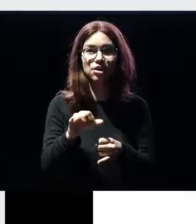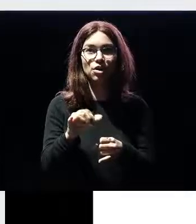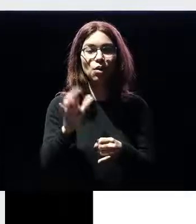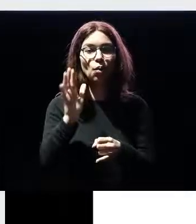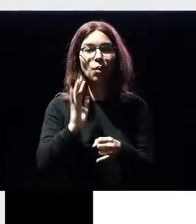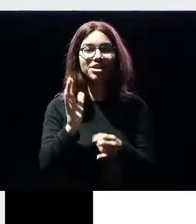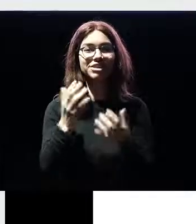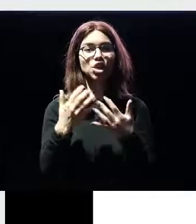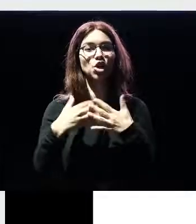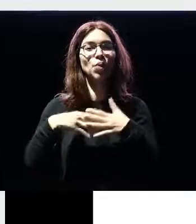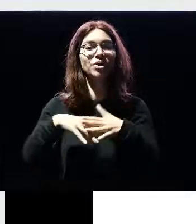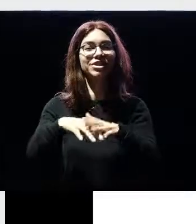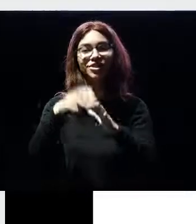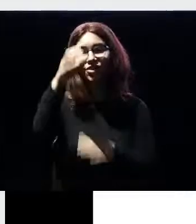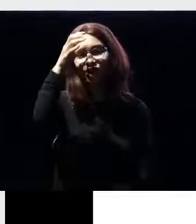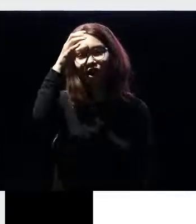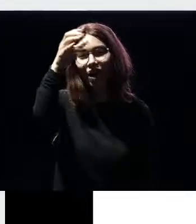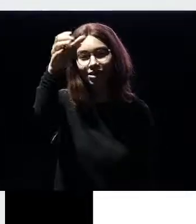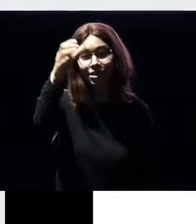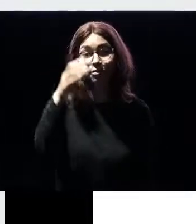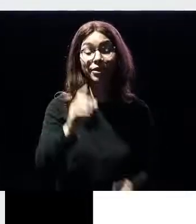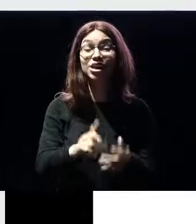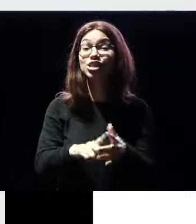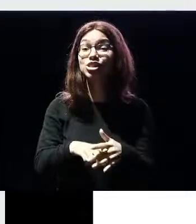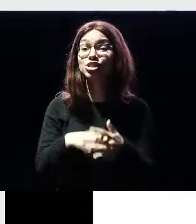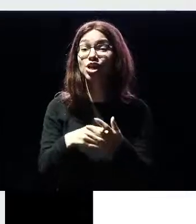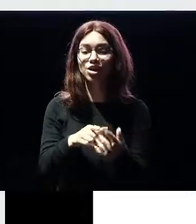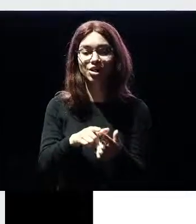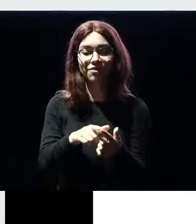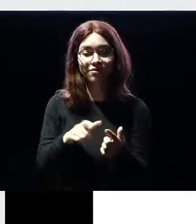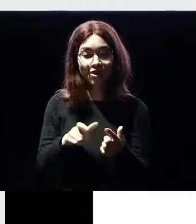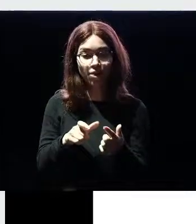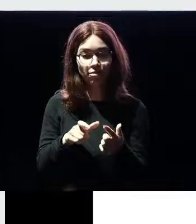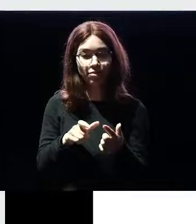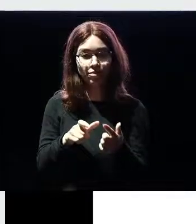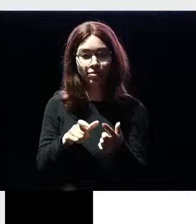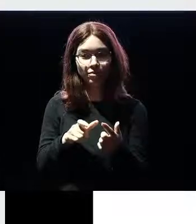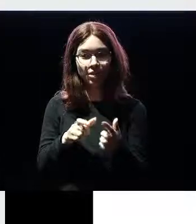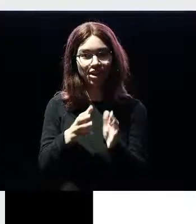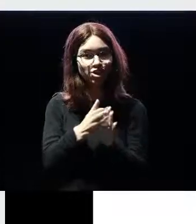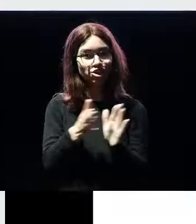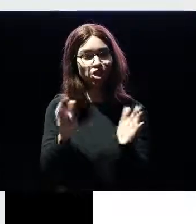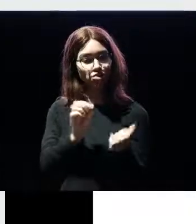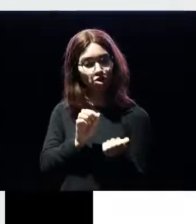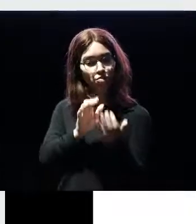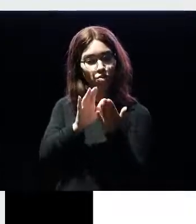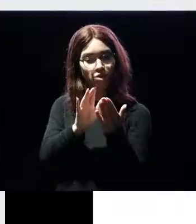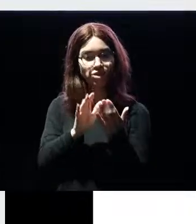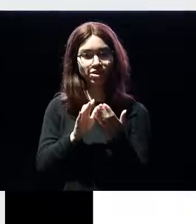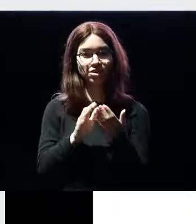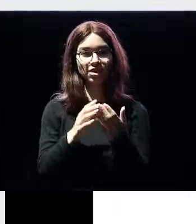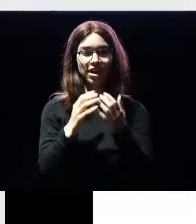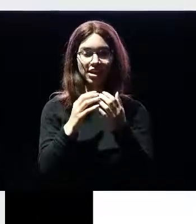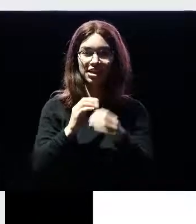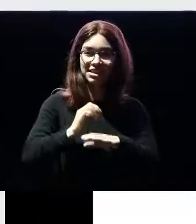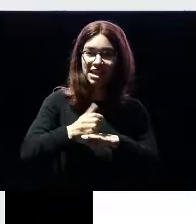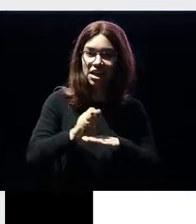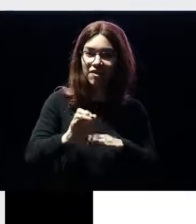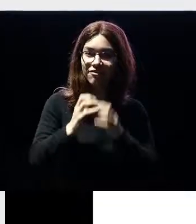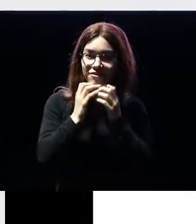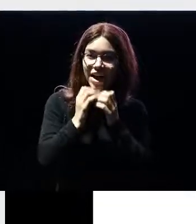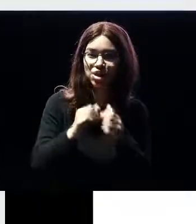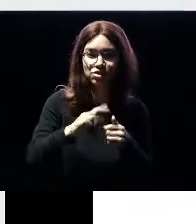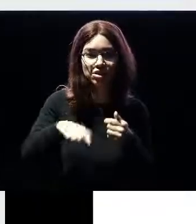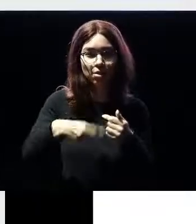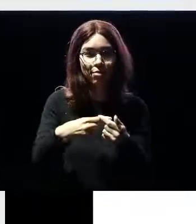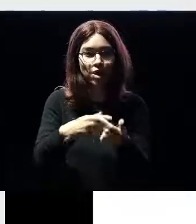cohesive concept that started from a genuine approach and a set of values about the school to make